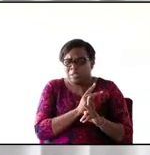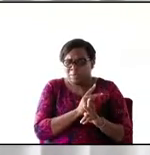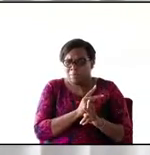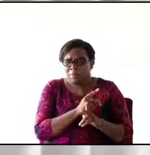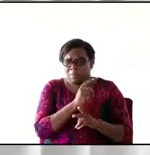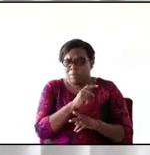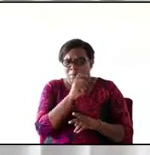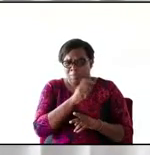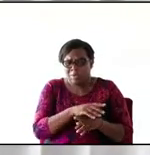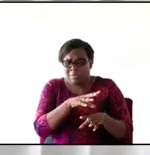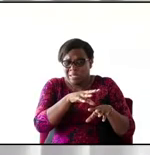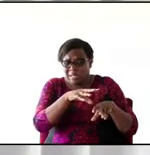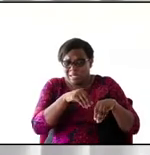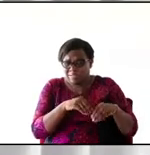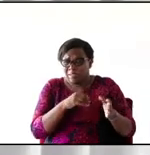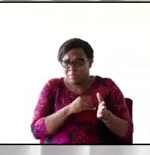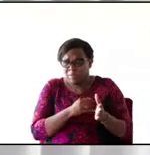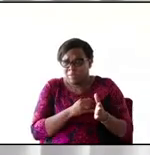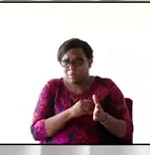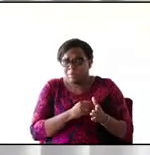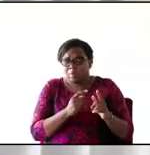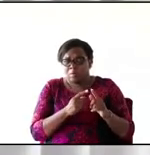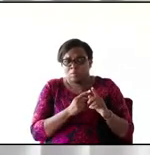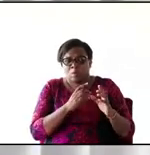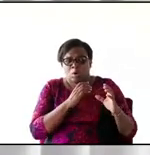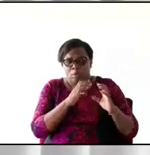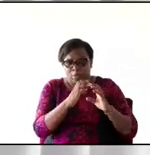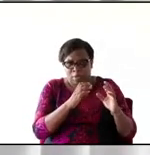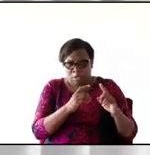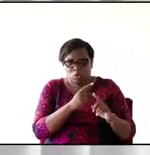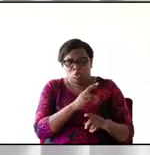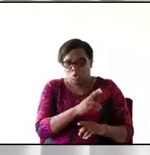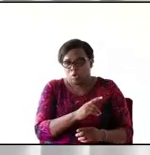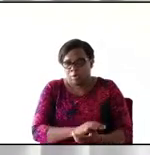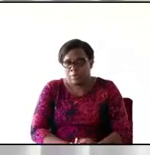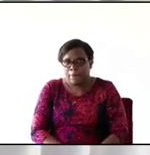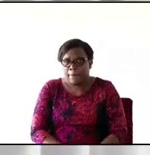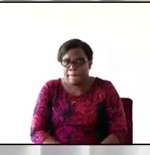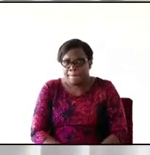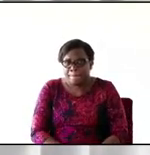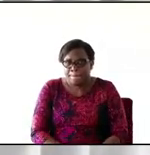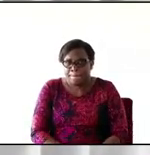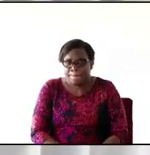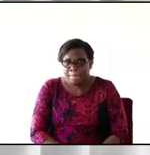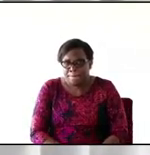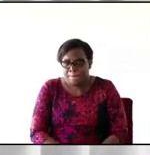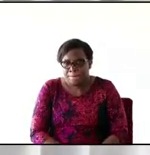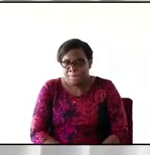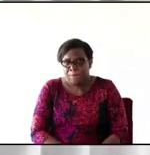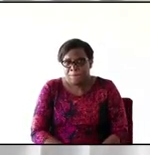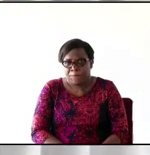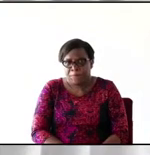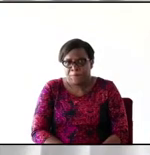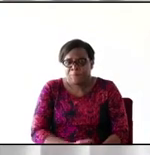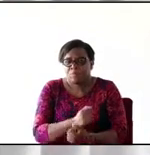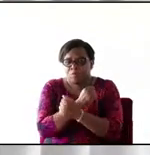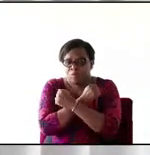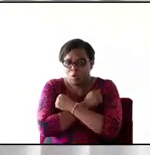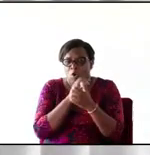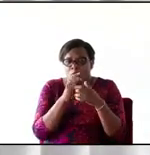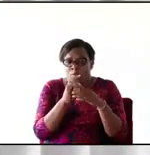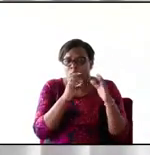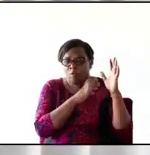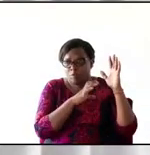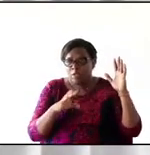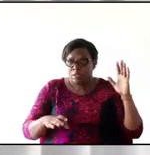had to accept it in order to communicate to her the love of Christ. He took